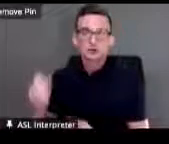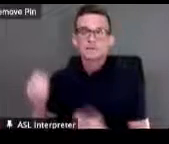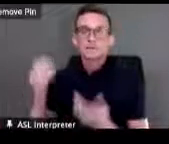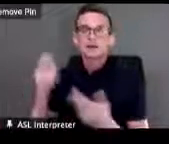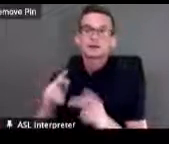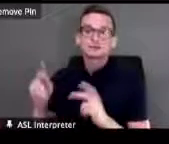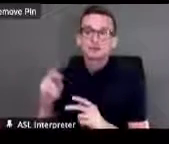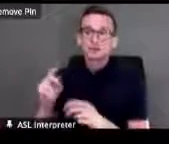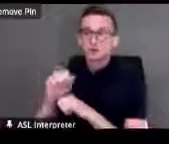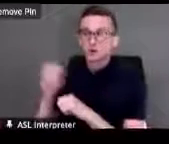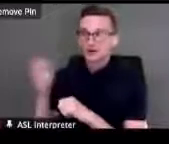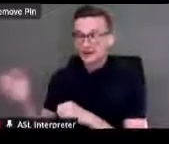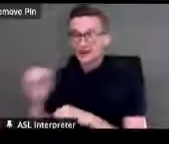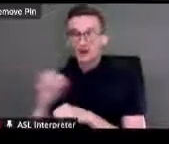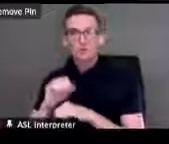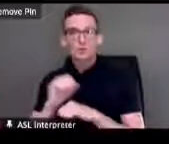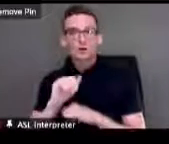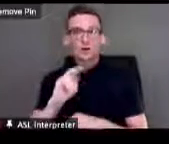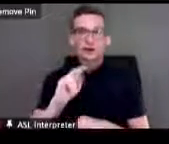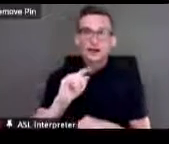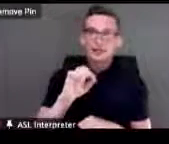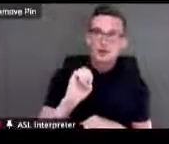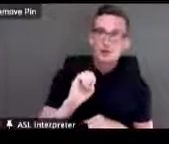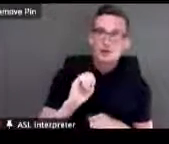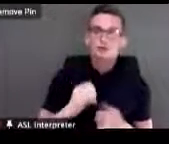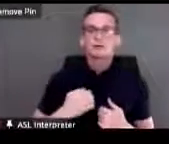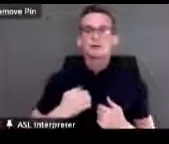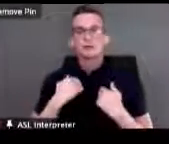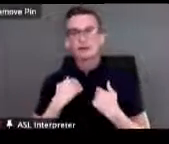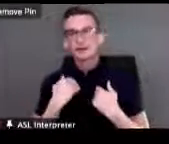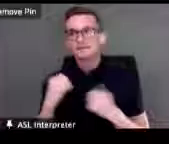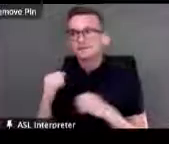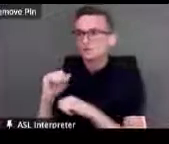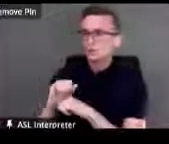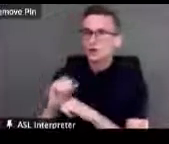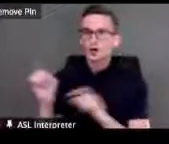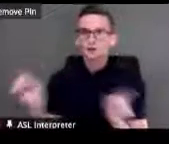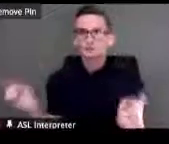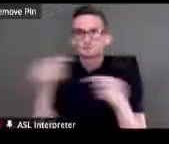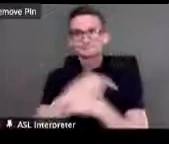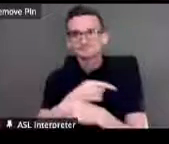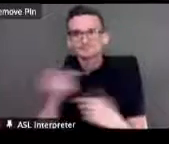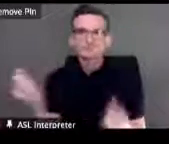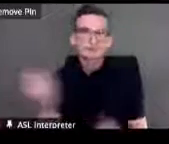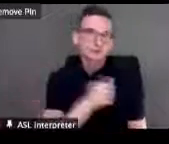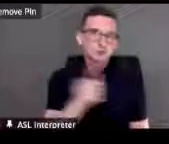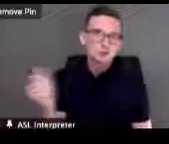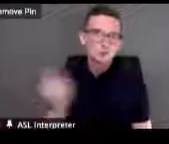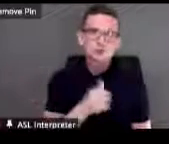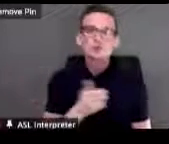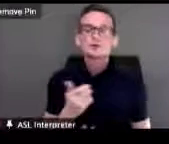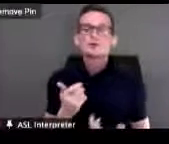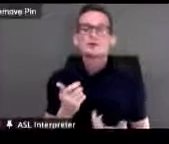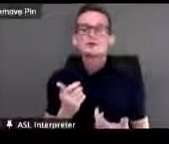the Antelope Valley, a lot of people that live in the Antelope Valley that work down in Santa Clarita. I would say that